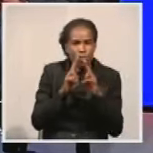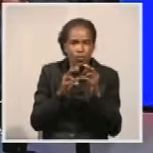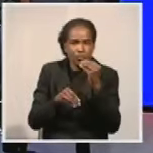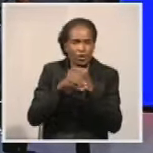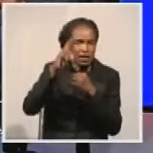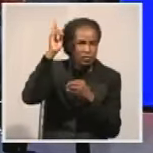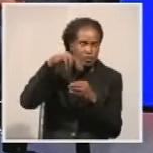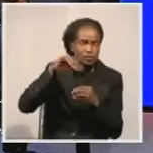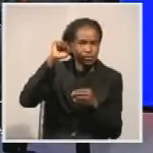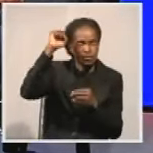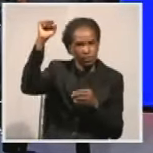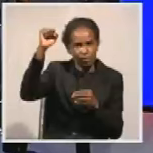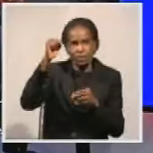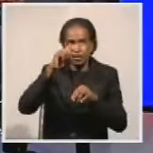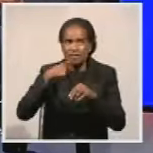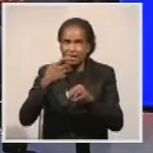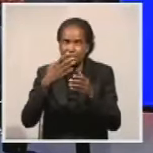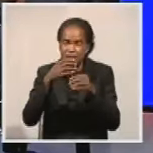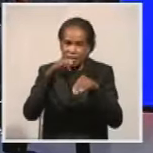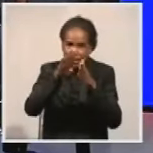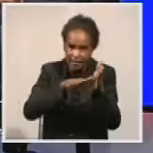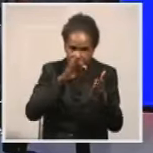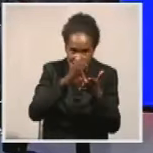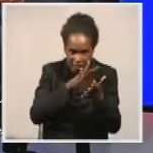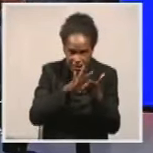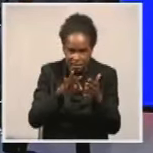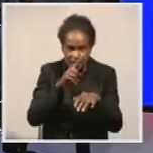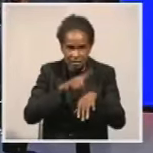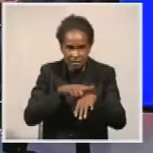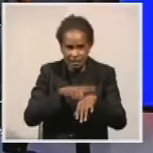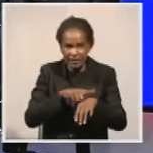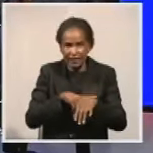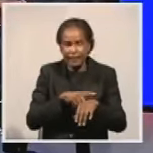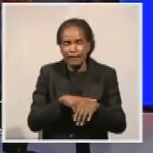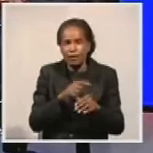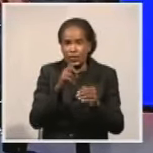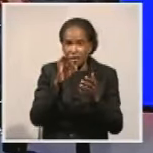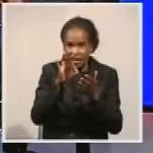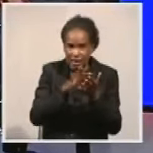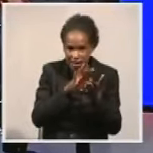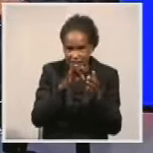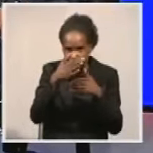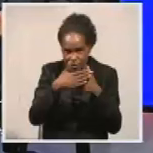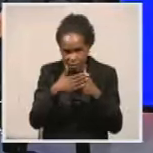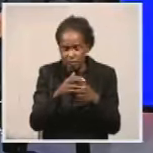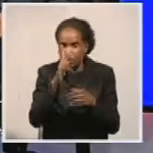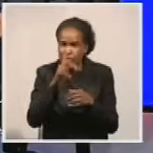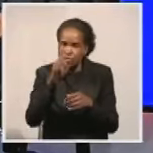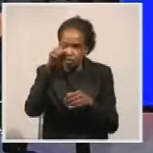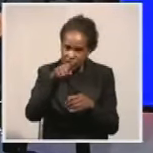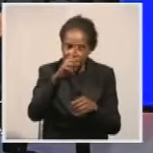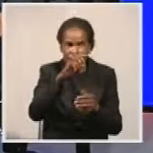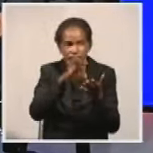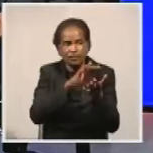SWAPO to make sure that when we go for elections, the people directly vote for their president? That was